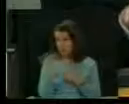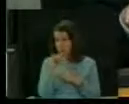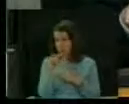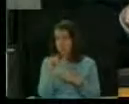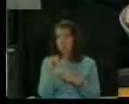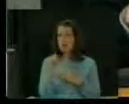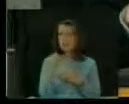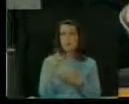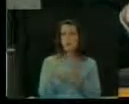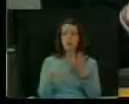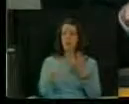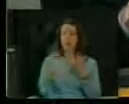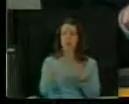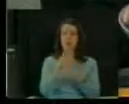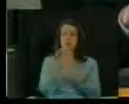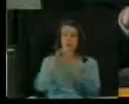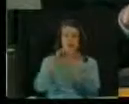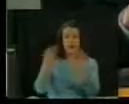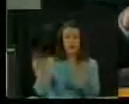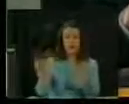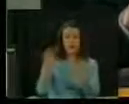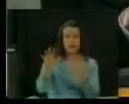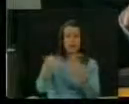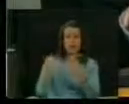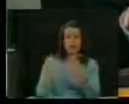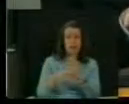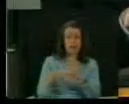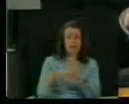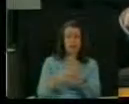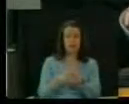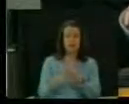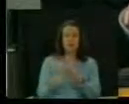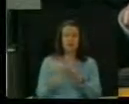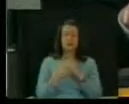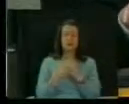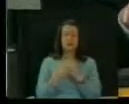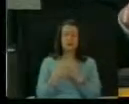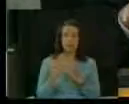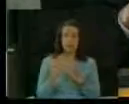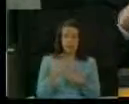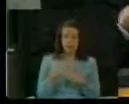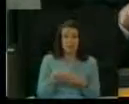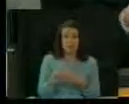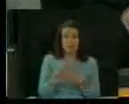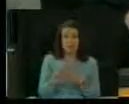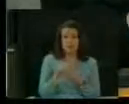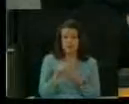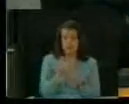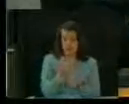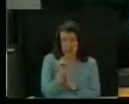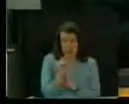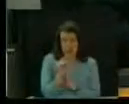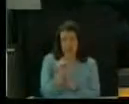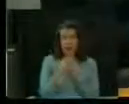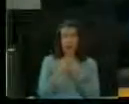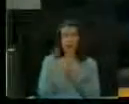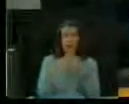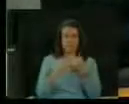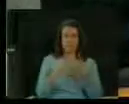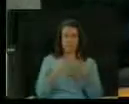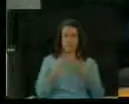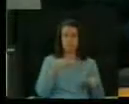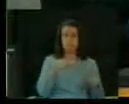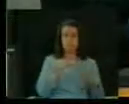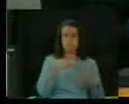have clarified what their ethics policy is anywhere in the state of Tennessee, and then come back to this commission and report what